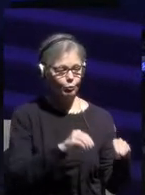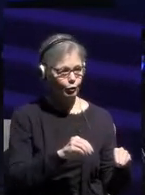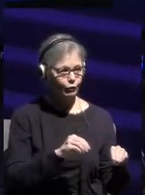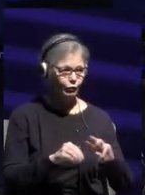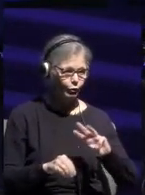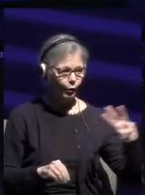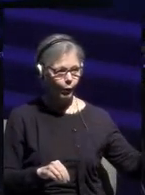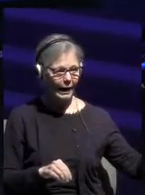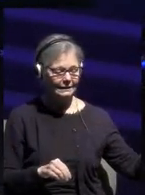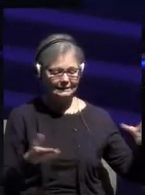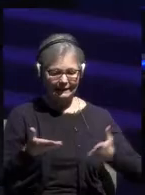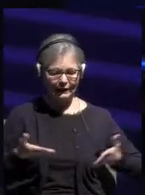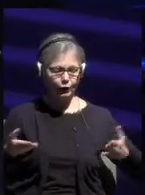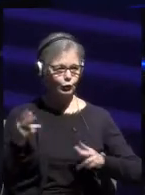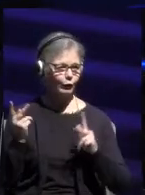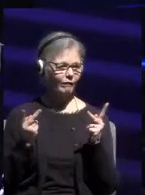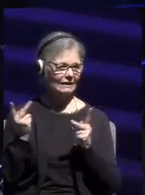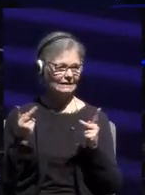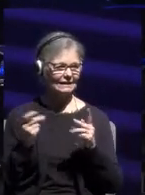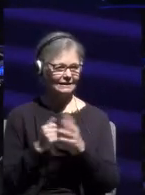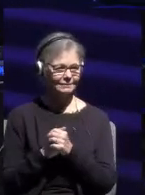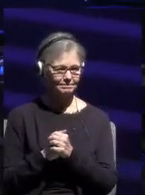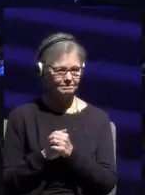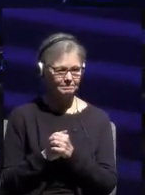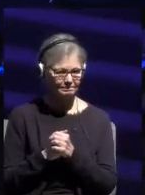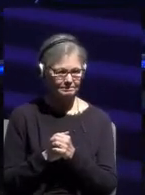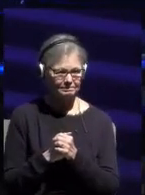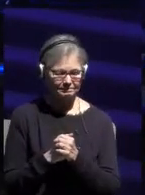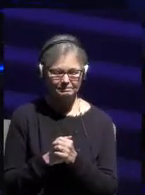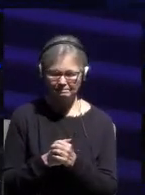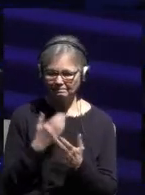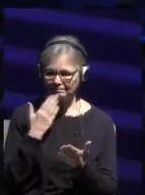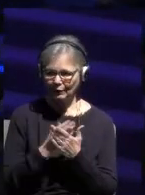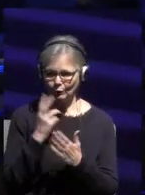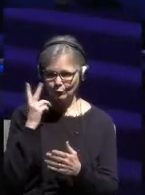here for a visit. We're certainly glad that they're here. It's good to see.